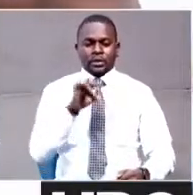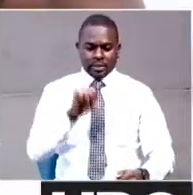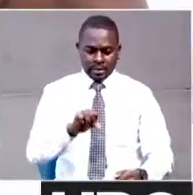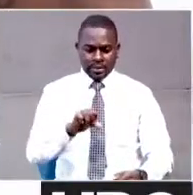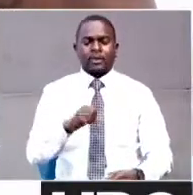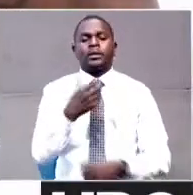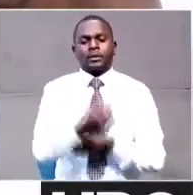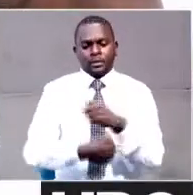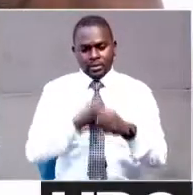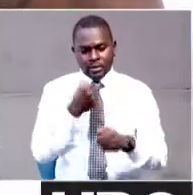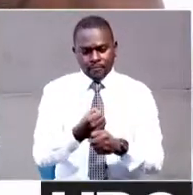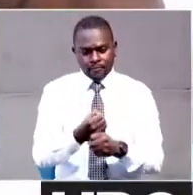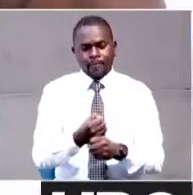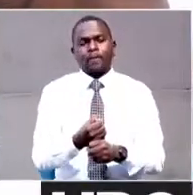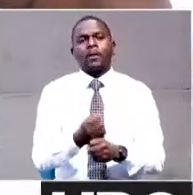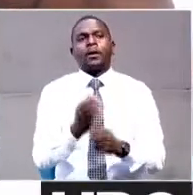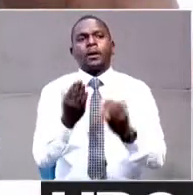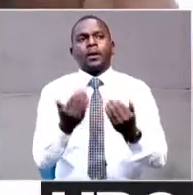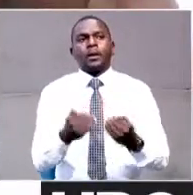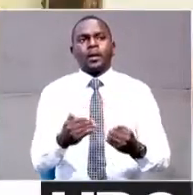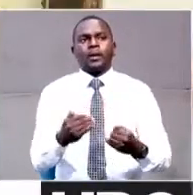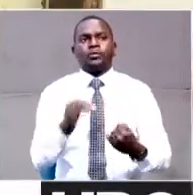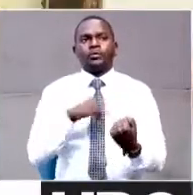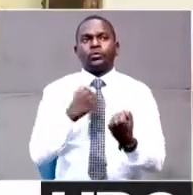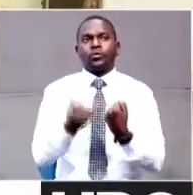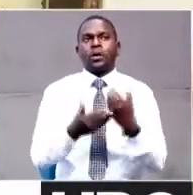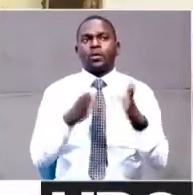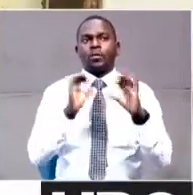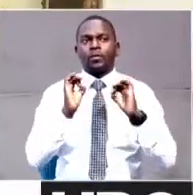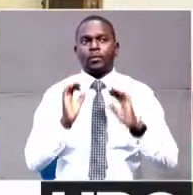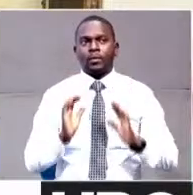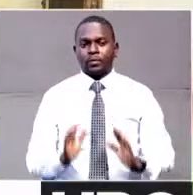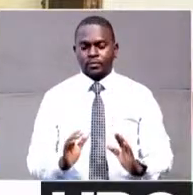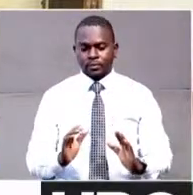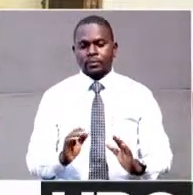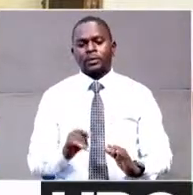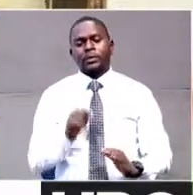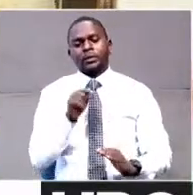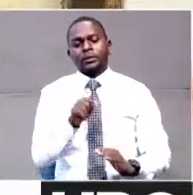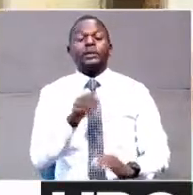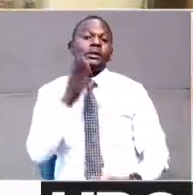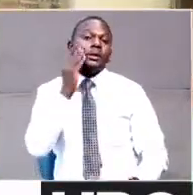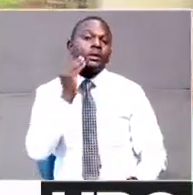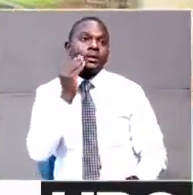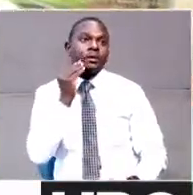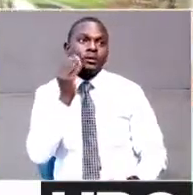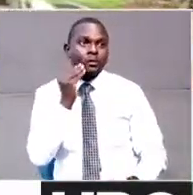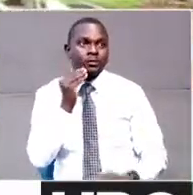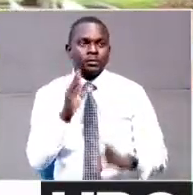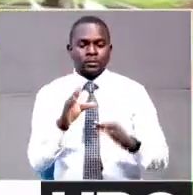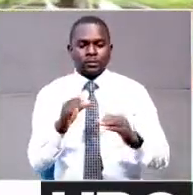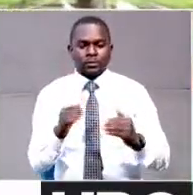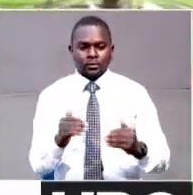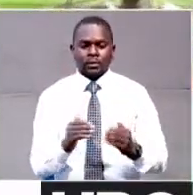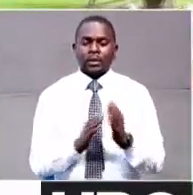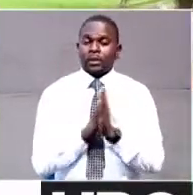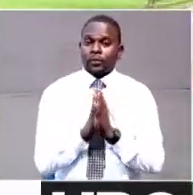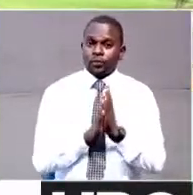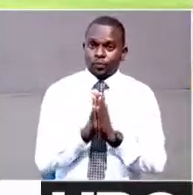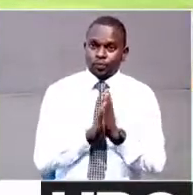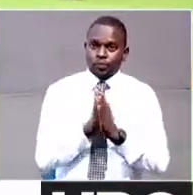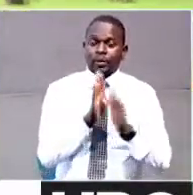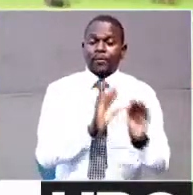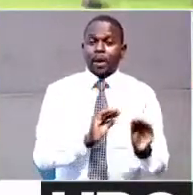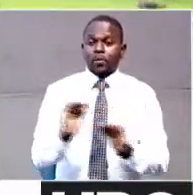Rebecca Ahimbisiwe is now jobless. From this experience, aspiring migrant